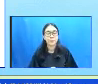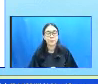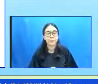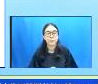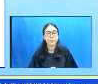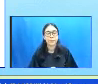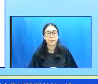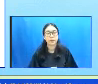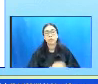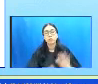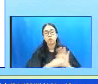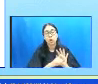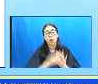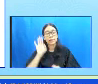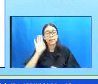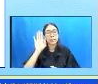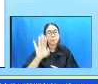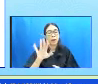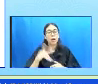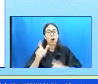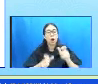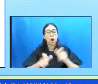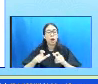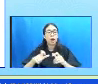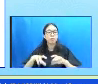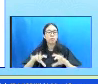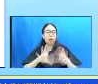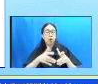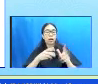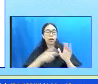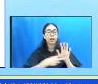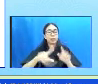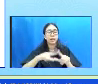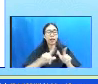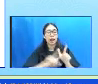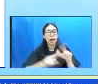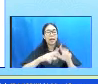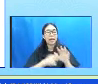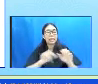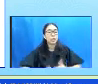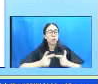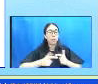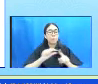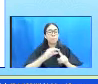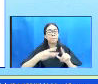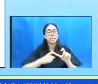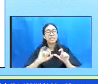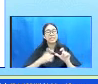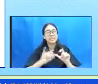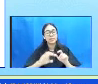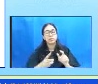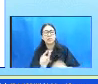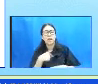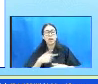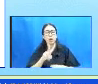areas. Like only 2 weeks ago, I was in Central Java around Semarang, where the